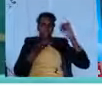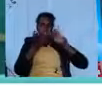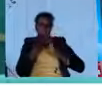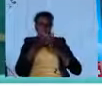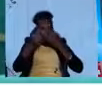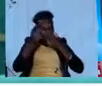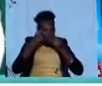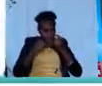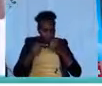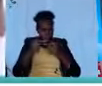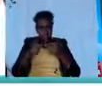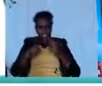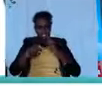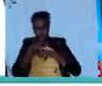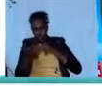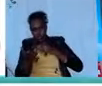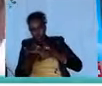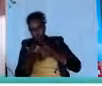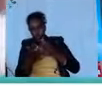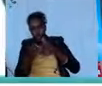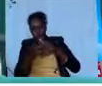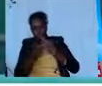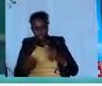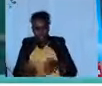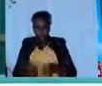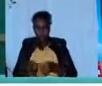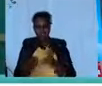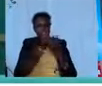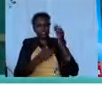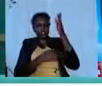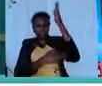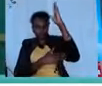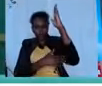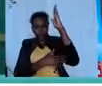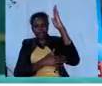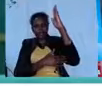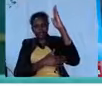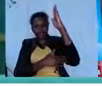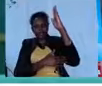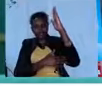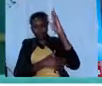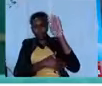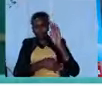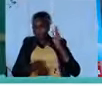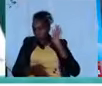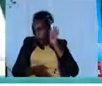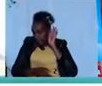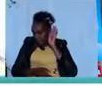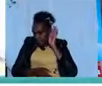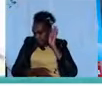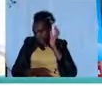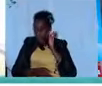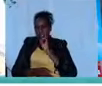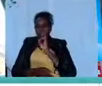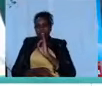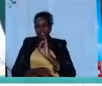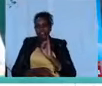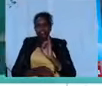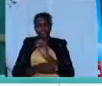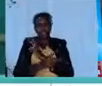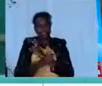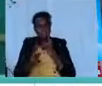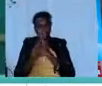comes when walking in the ways of God. Obedience is the key